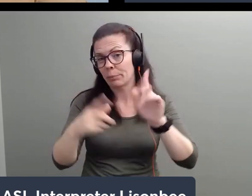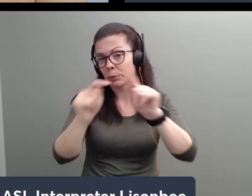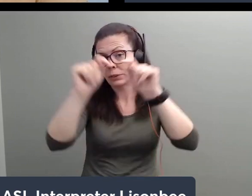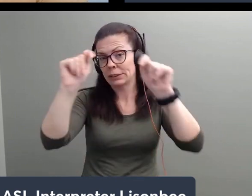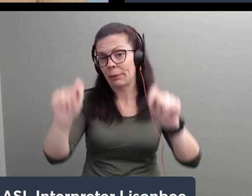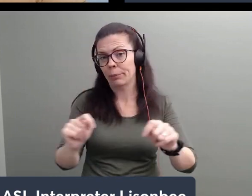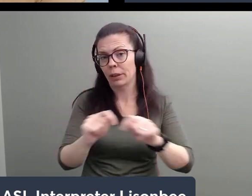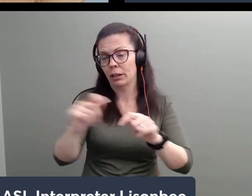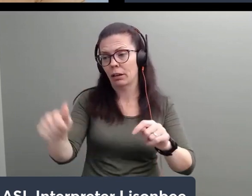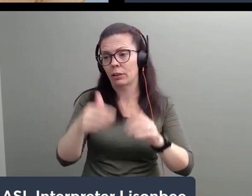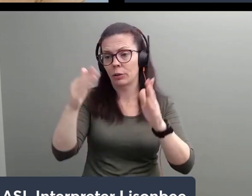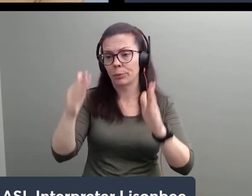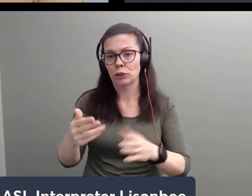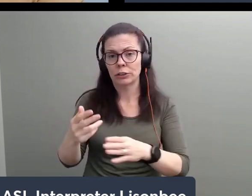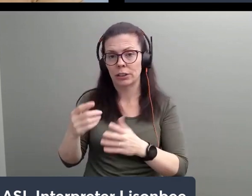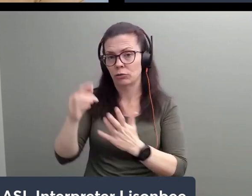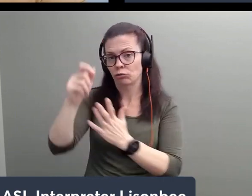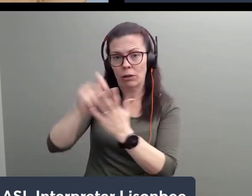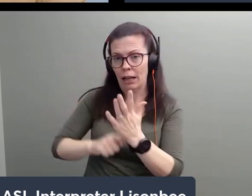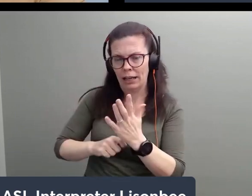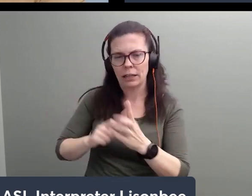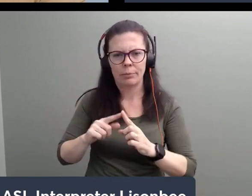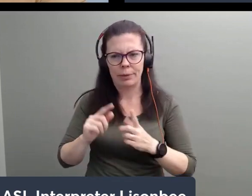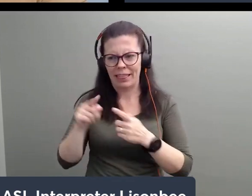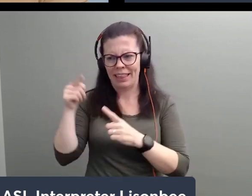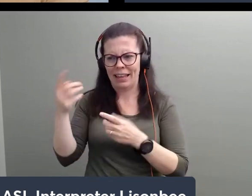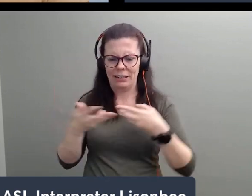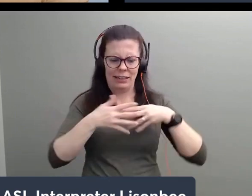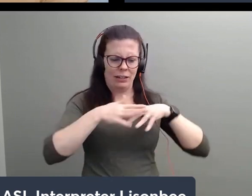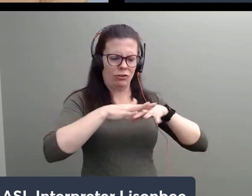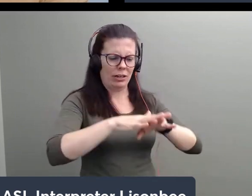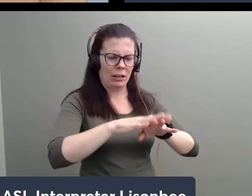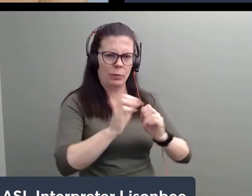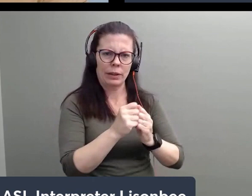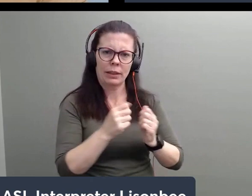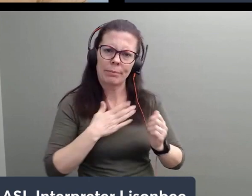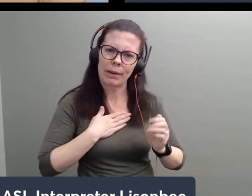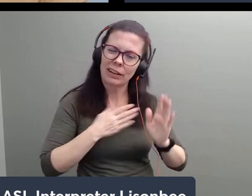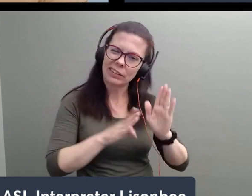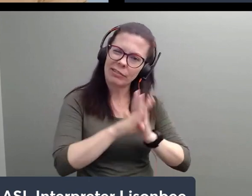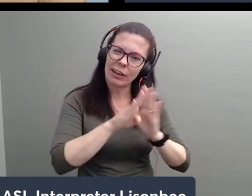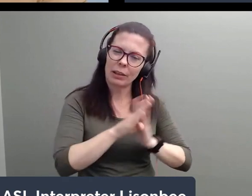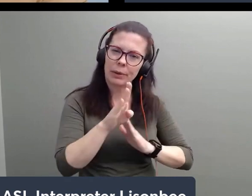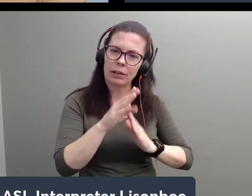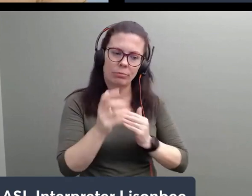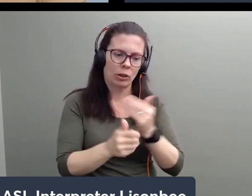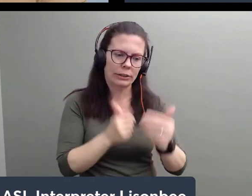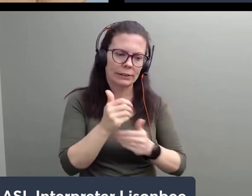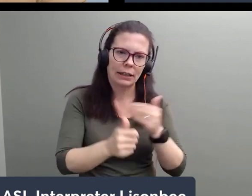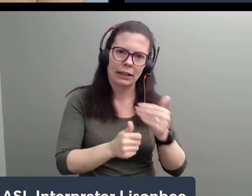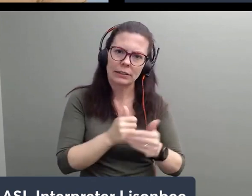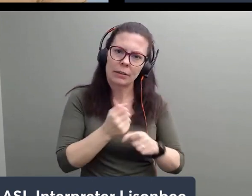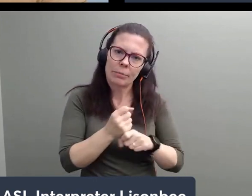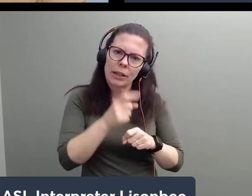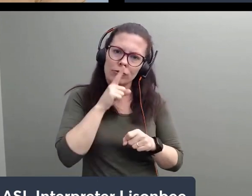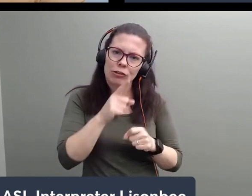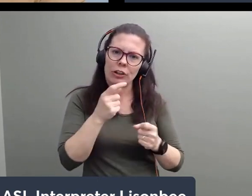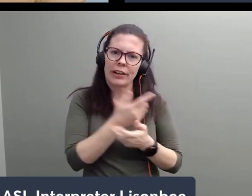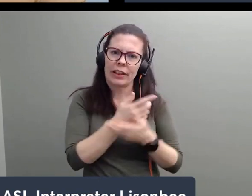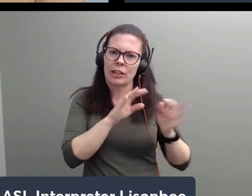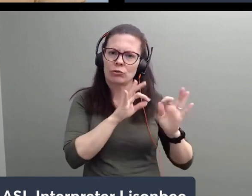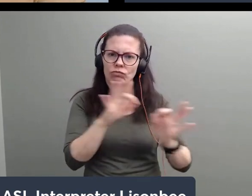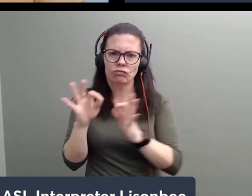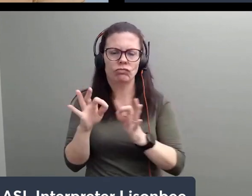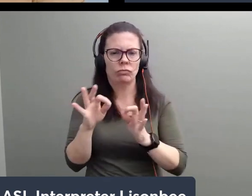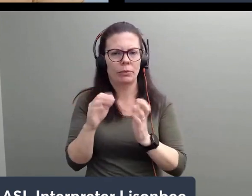me, but how do I integrate that template into my development process, make sure that things are correct in the